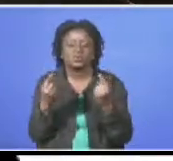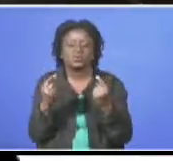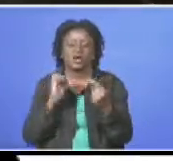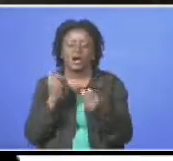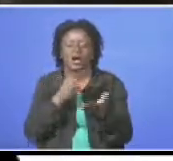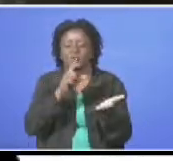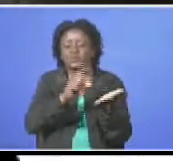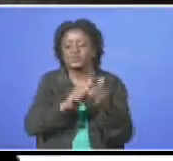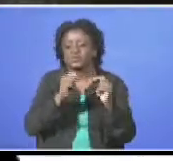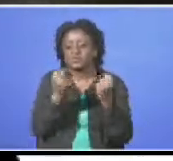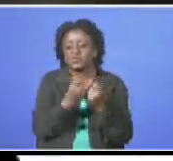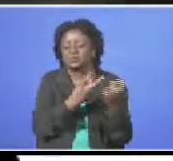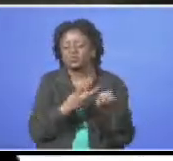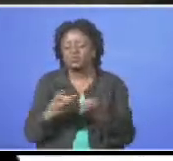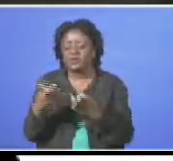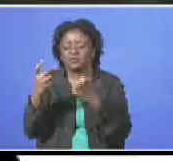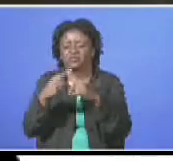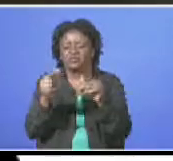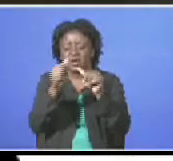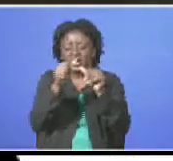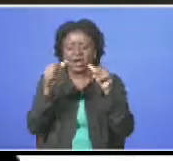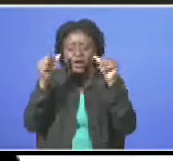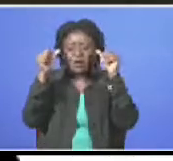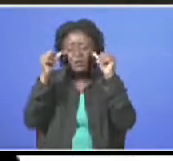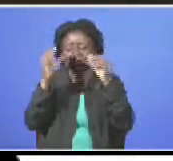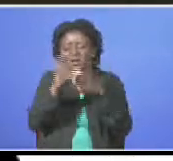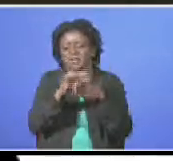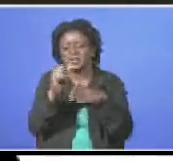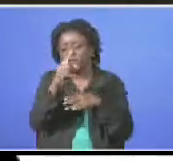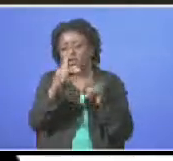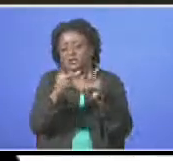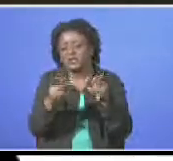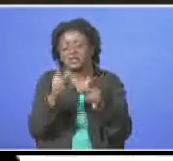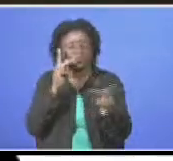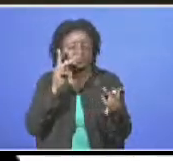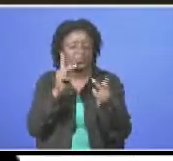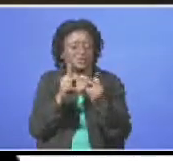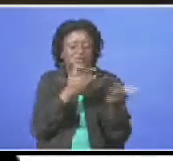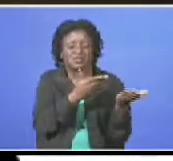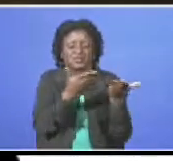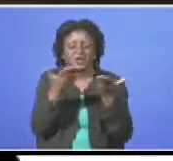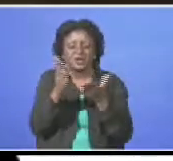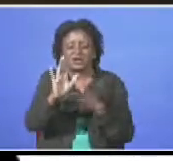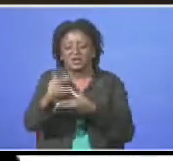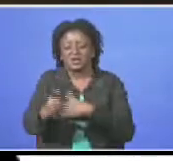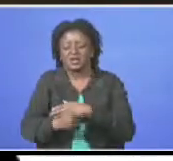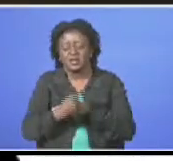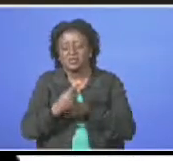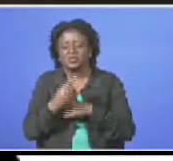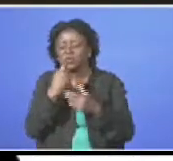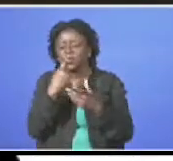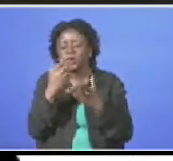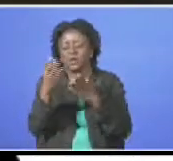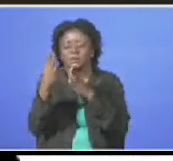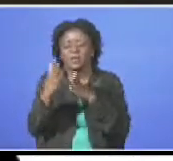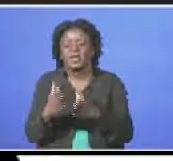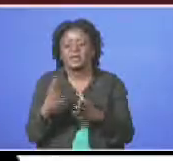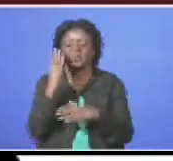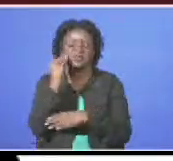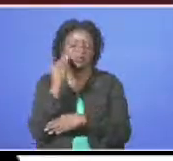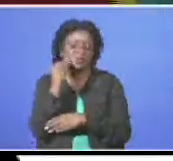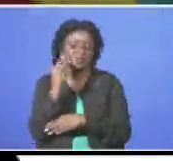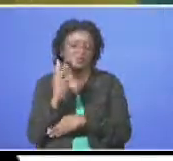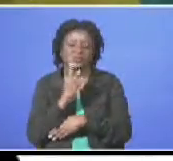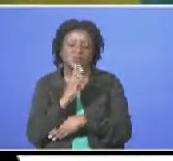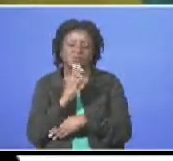Key, one of those places that are perfect for taking out-of-town guests who are interested in getting a Bahamian experience. We